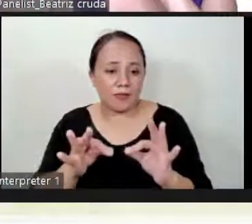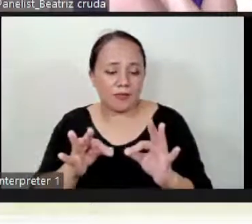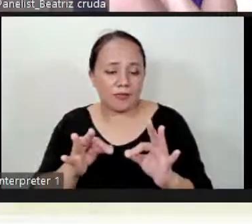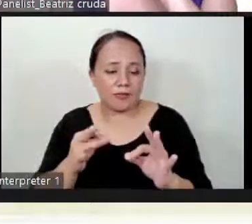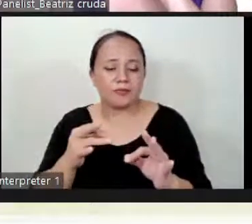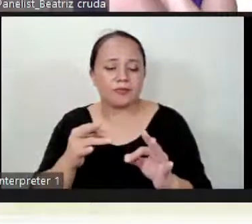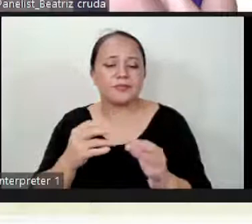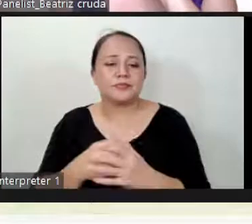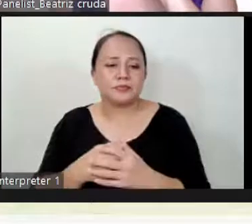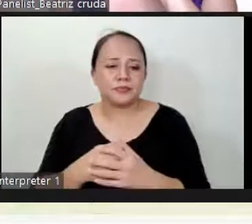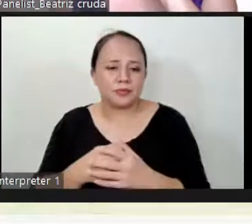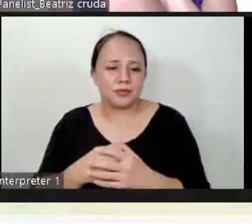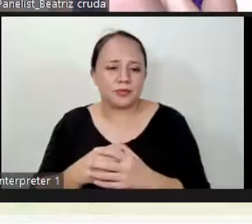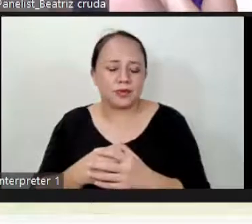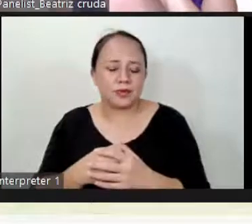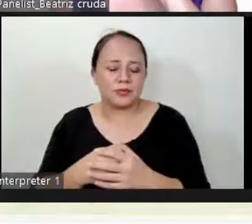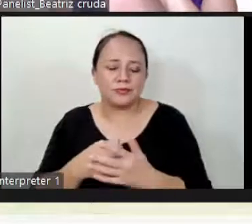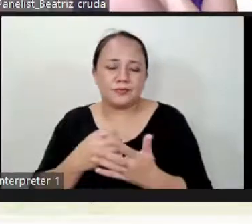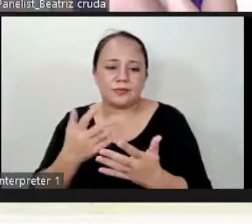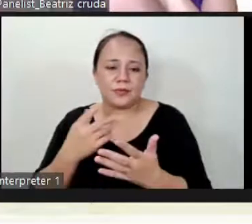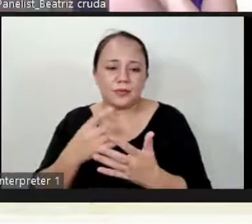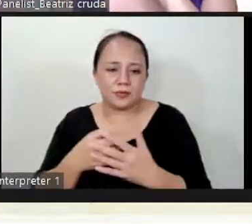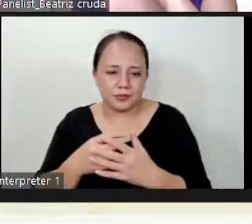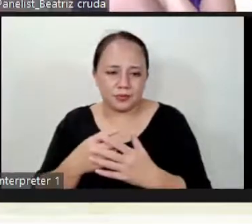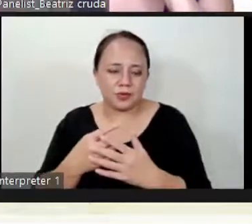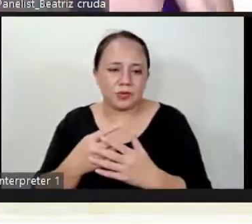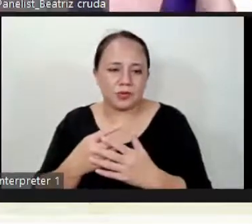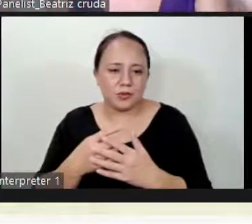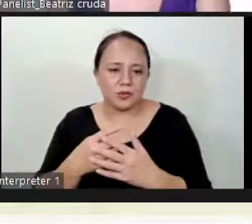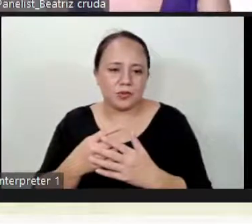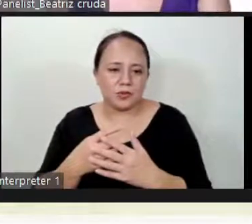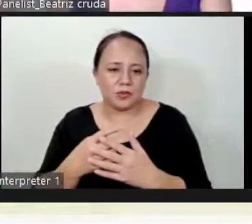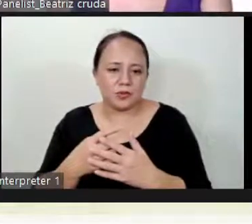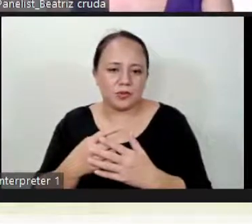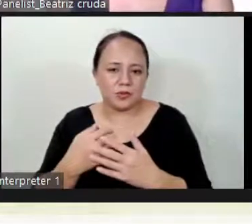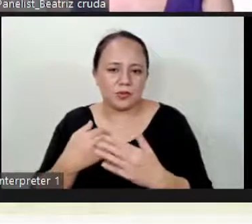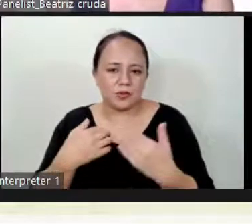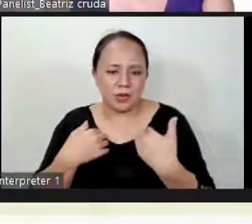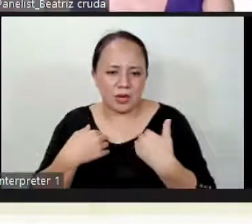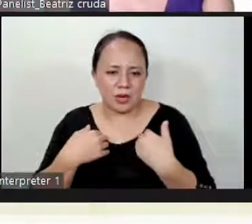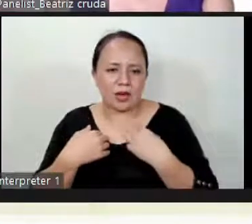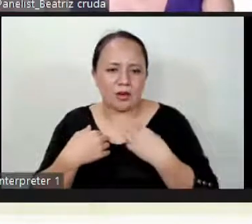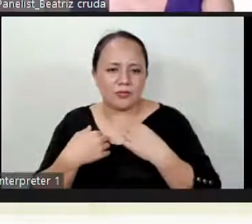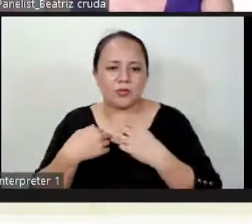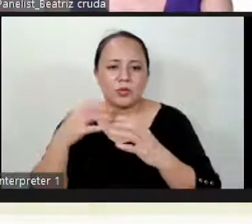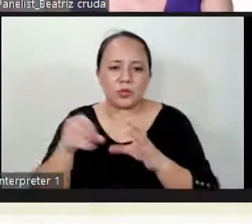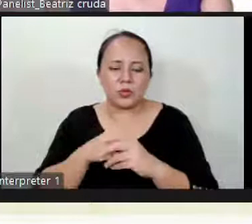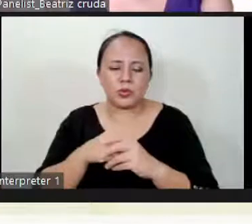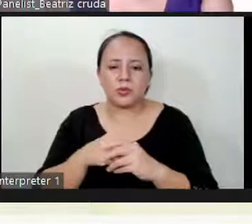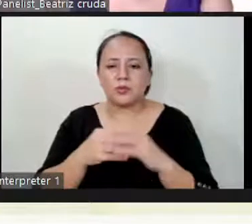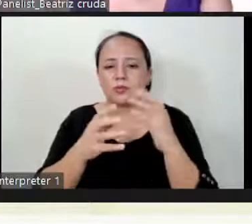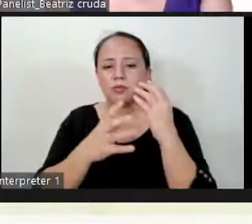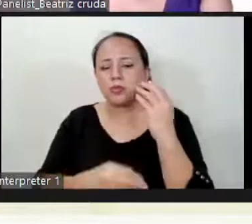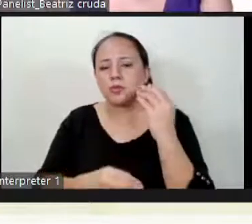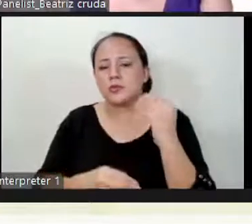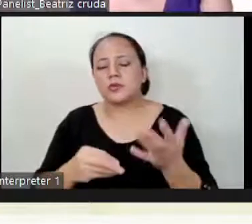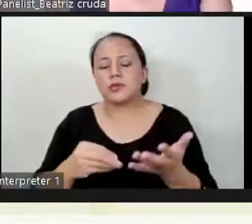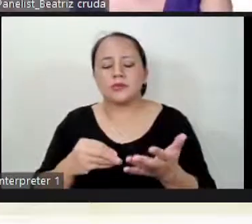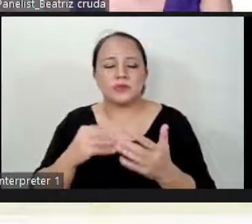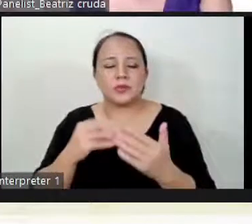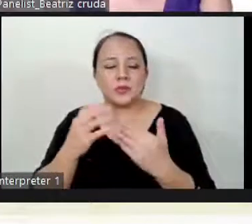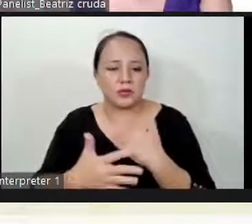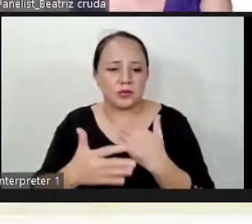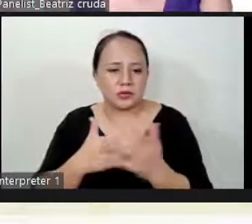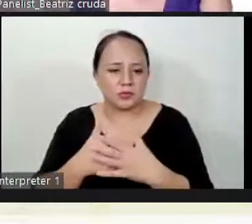and unfortunately we were, at the very top of one of the worst countries to die in.